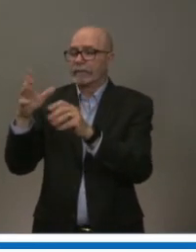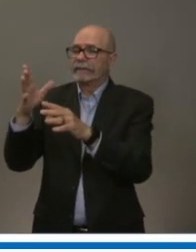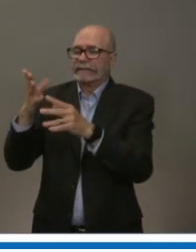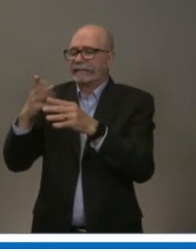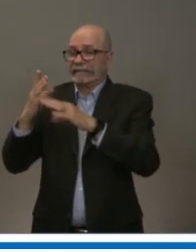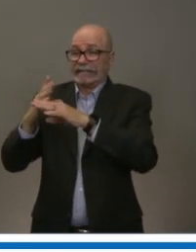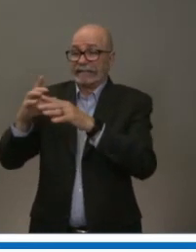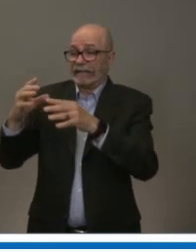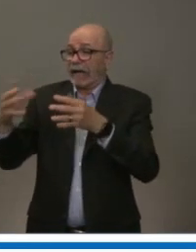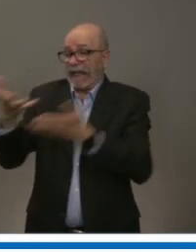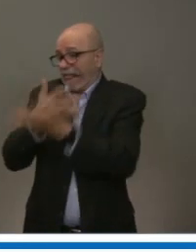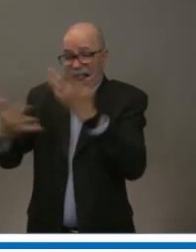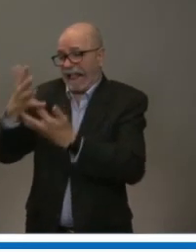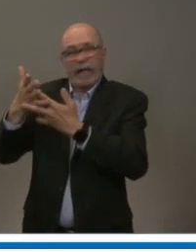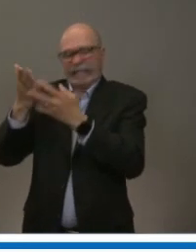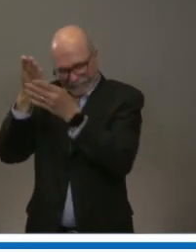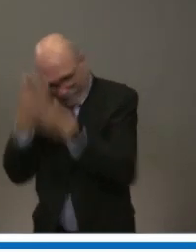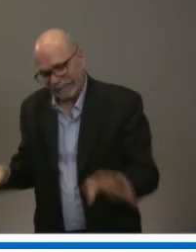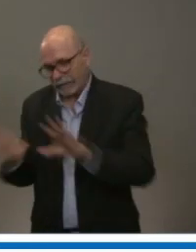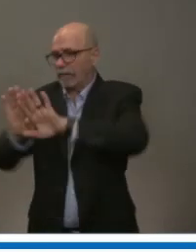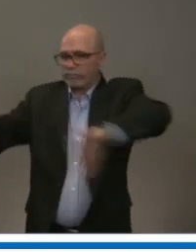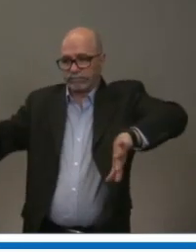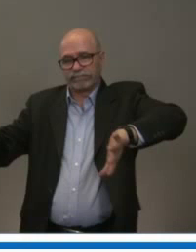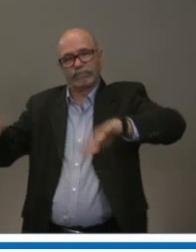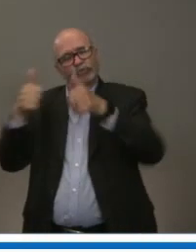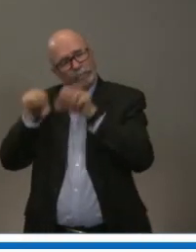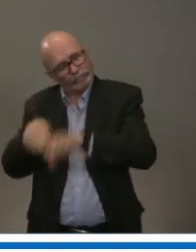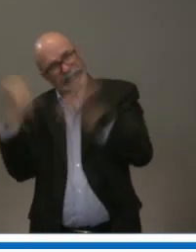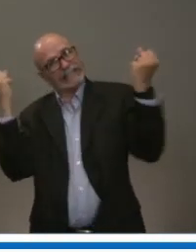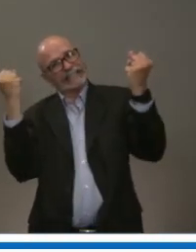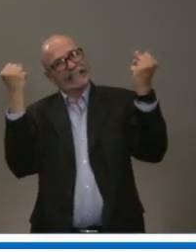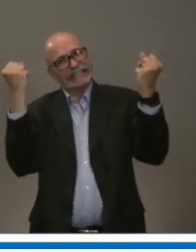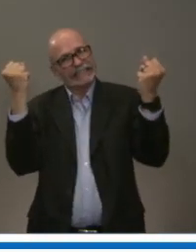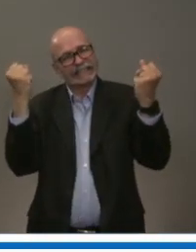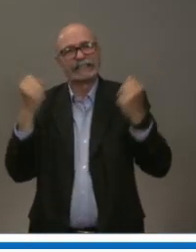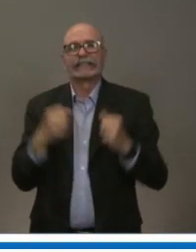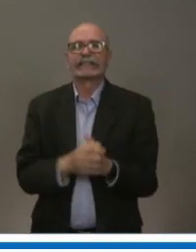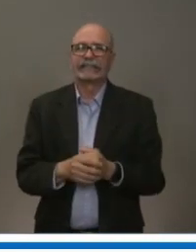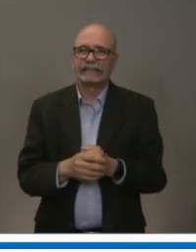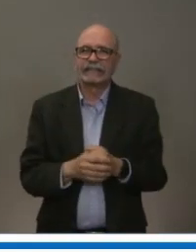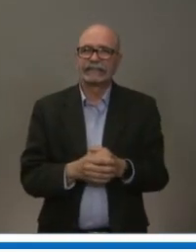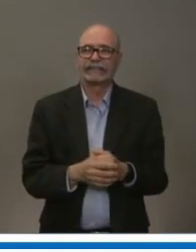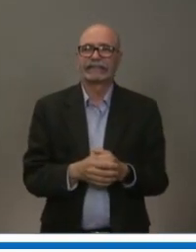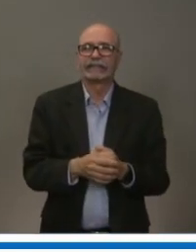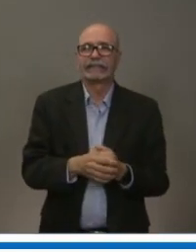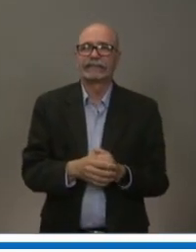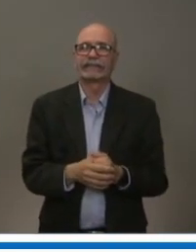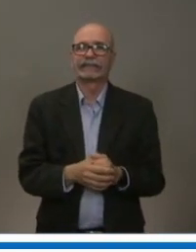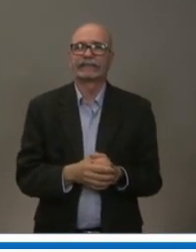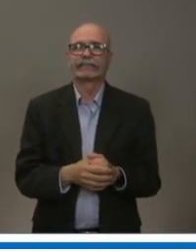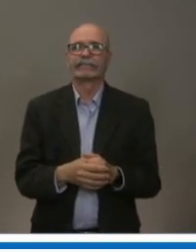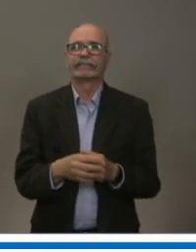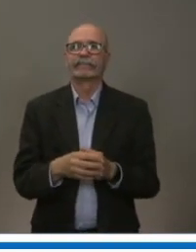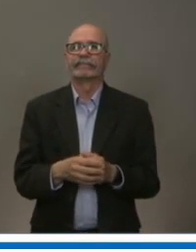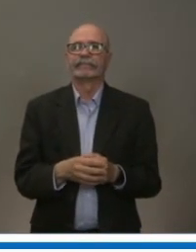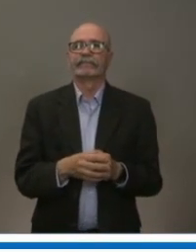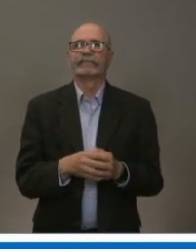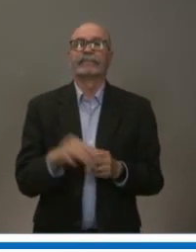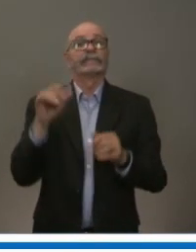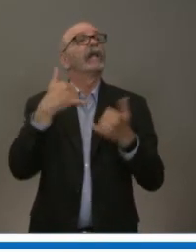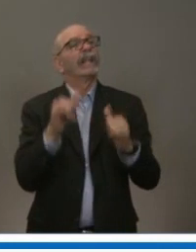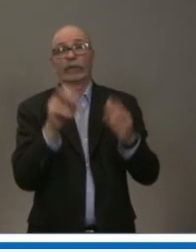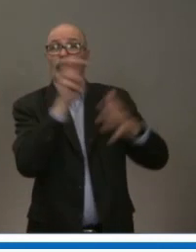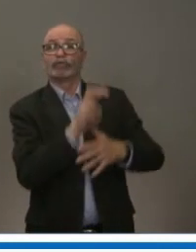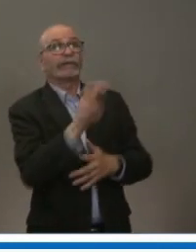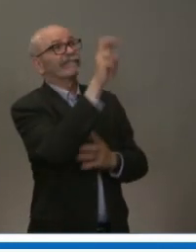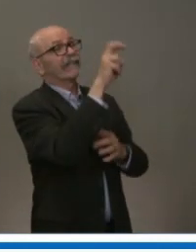rapid or broad access to testing and rapid follow-up. With the elimination of travel, we have expanded the list of symptoms